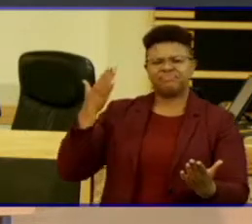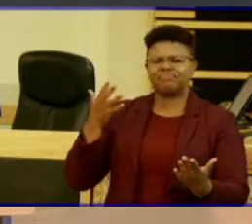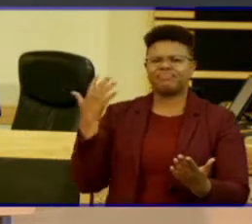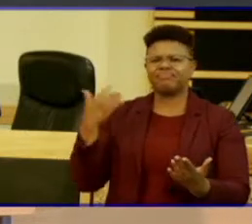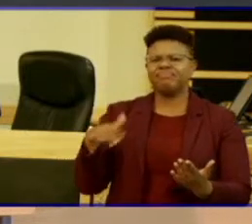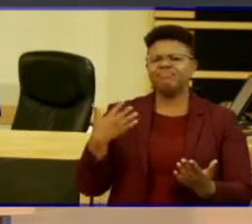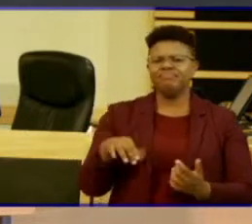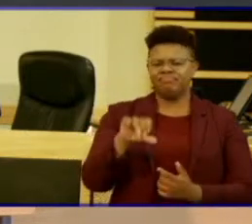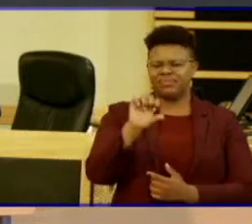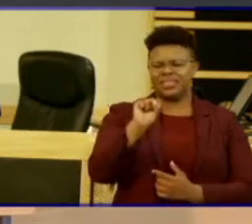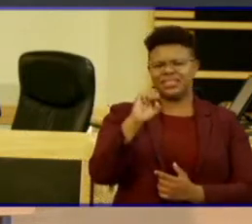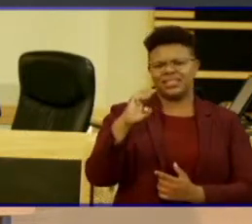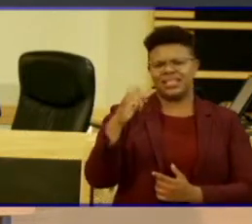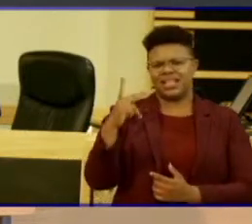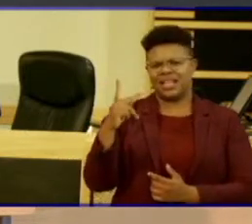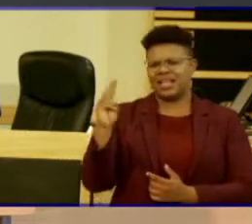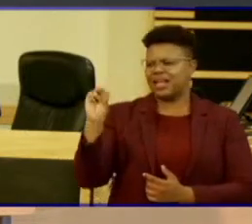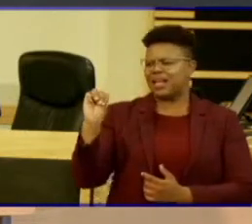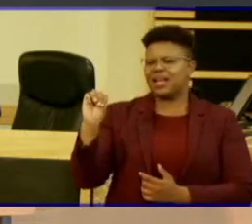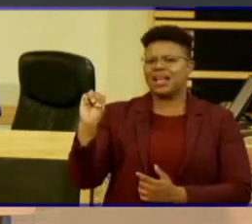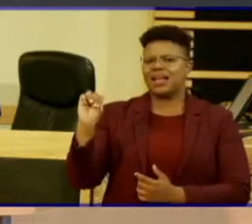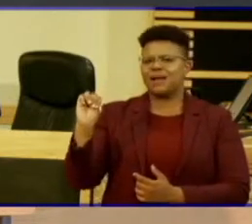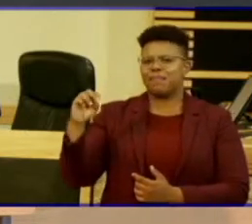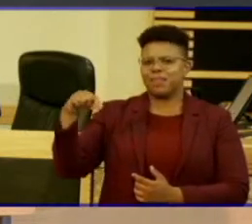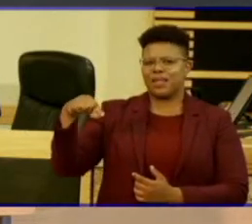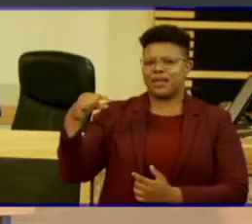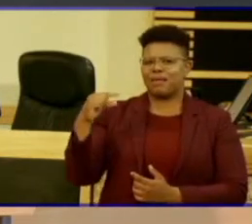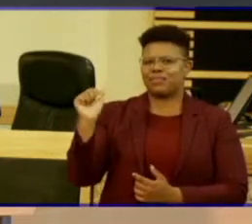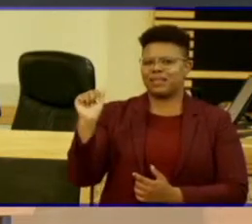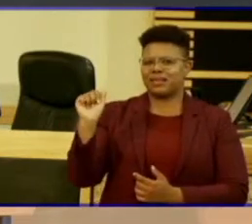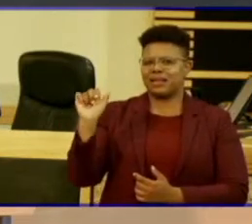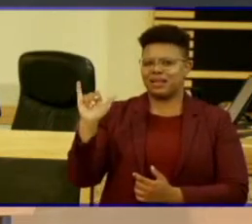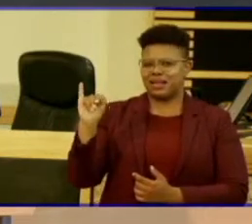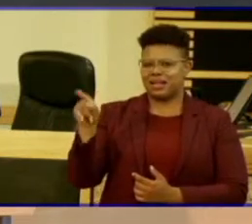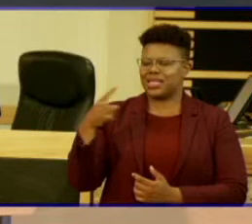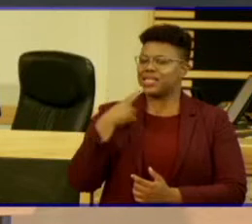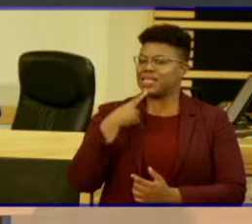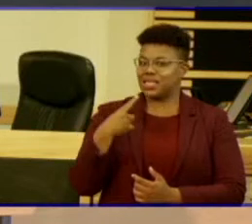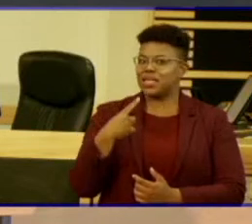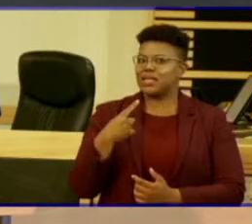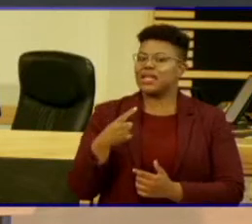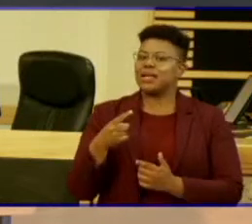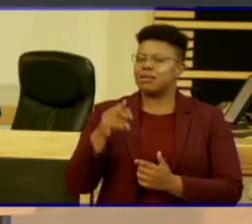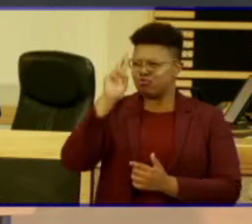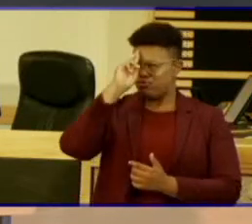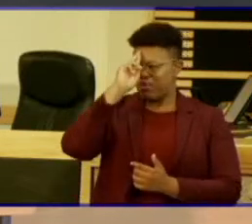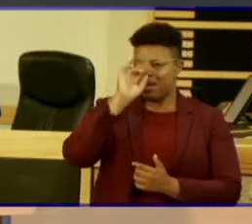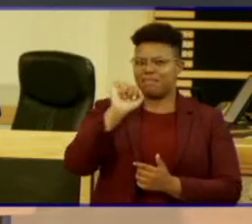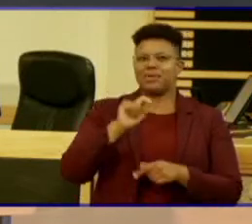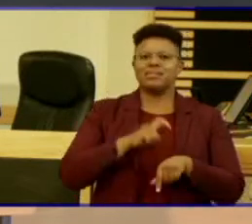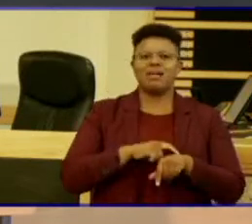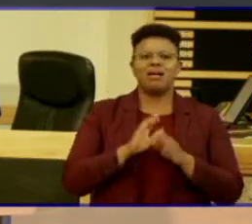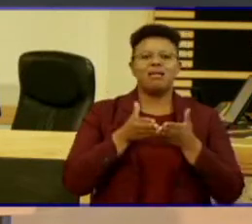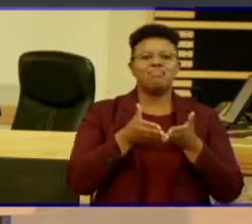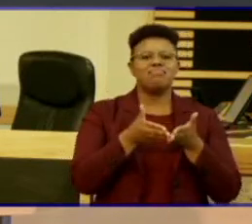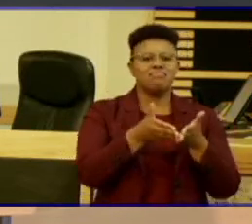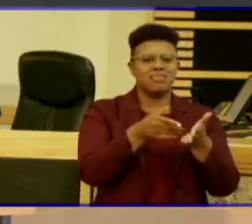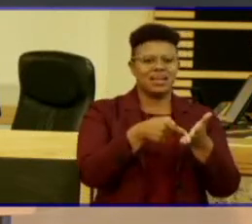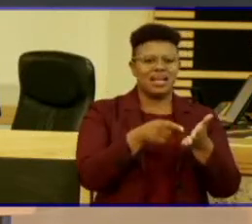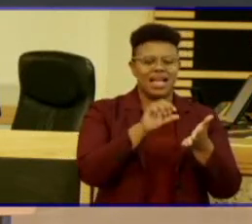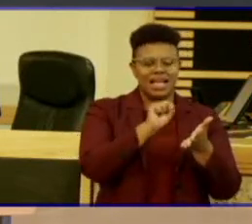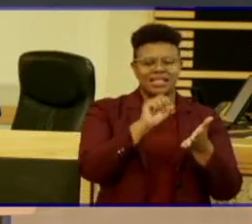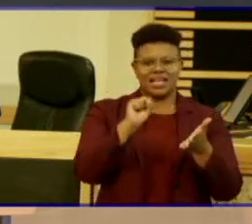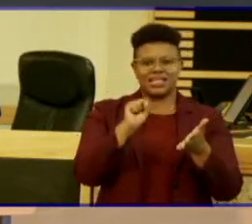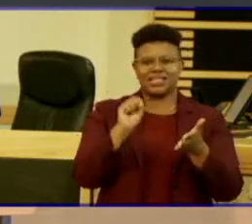S.E.K. Mkai, which he shared in memory of the victims of SS Mendi troopship, which sank in the